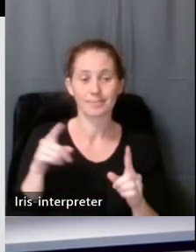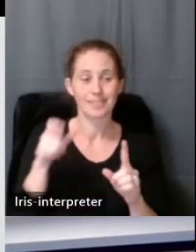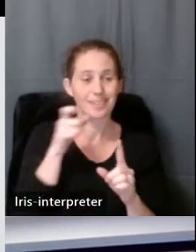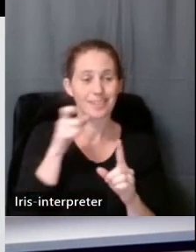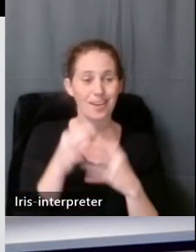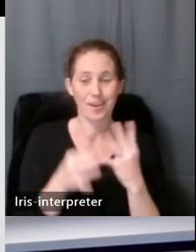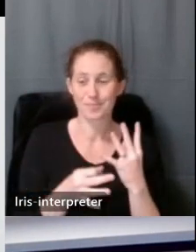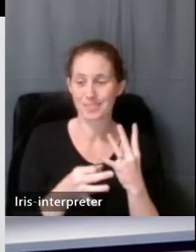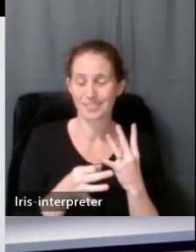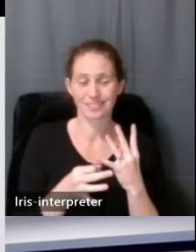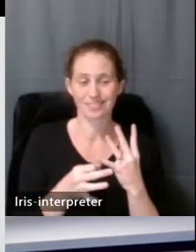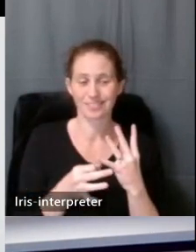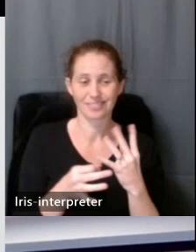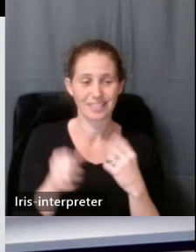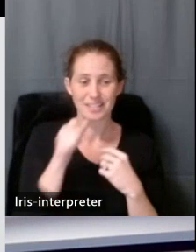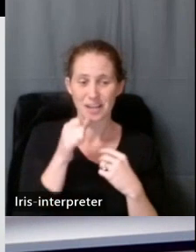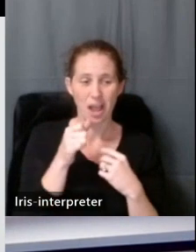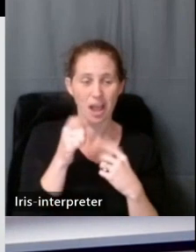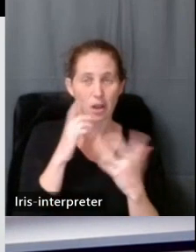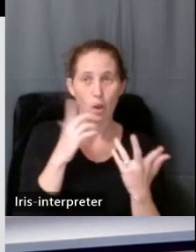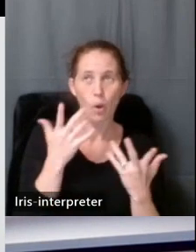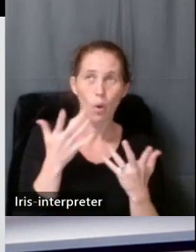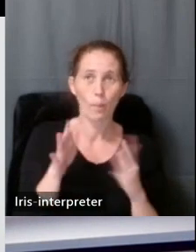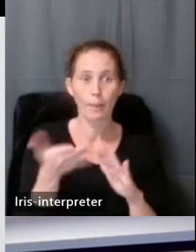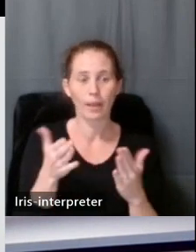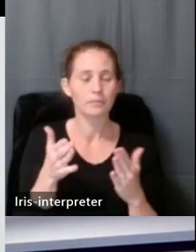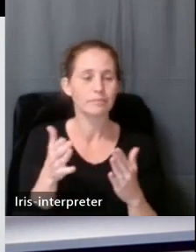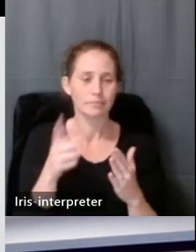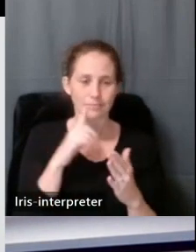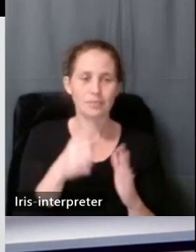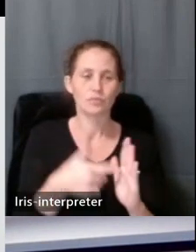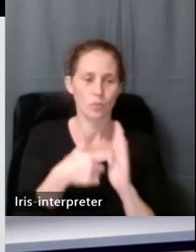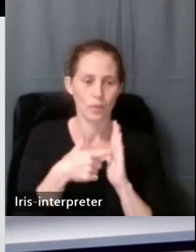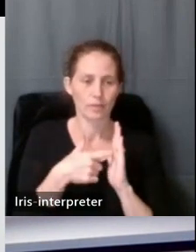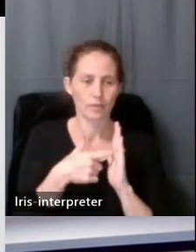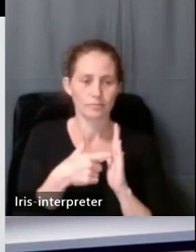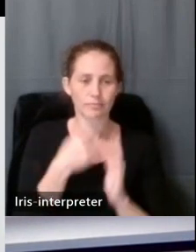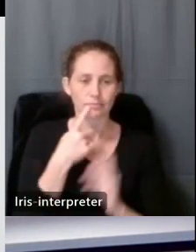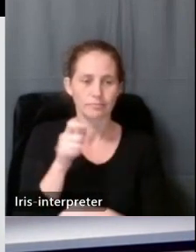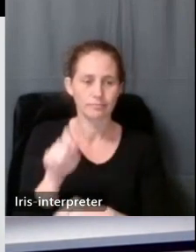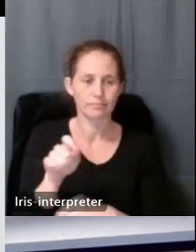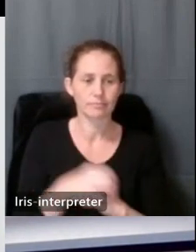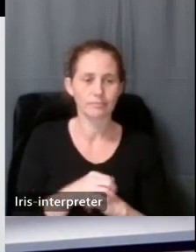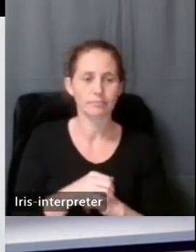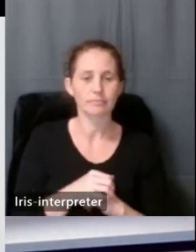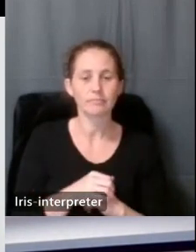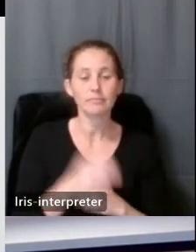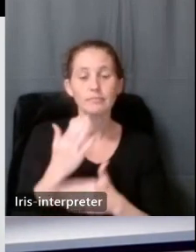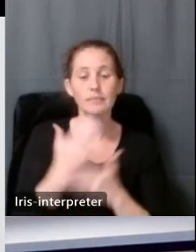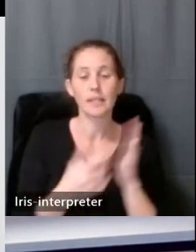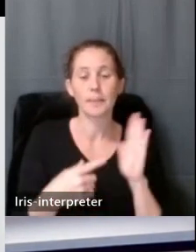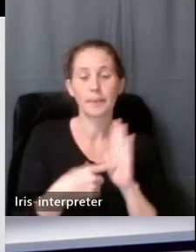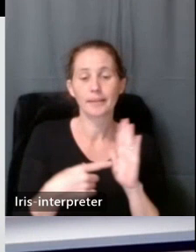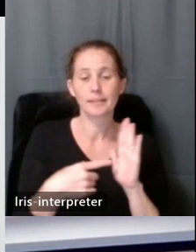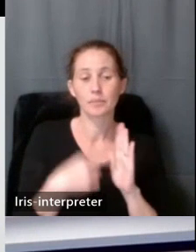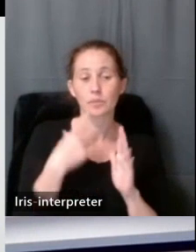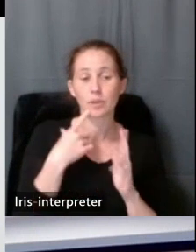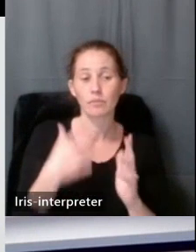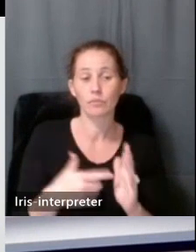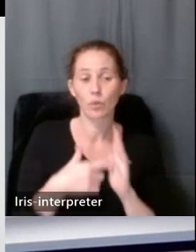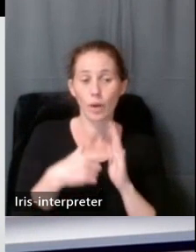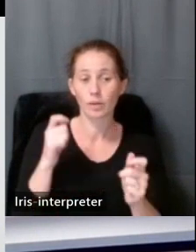an option, this is not a choice, but it is a requirement. So what are some examples of